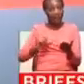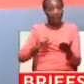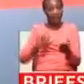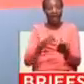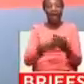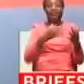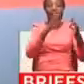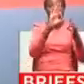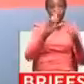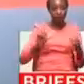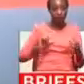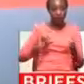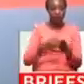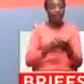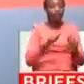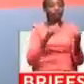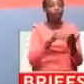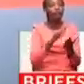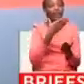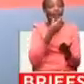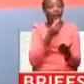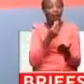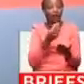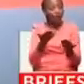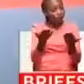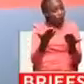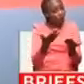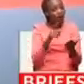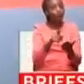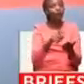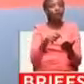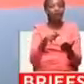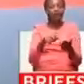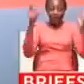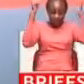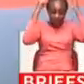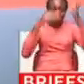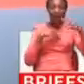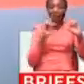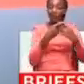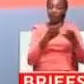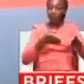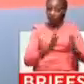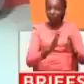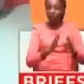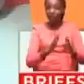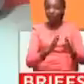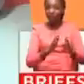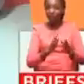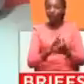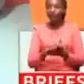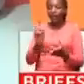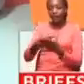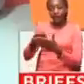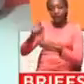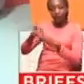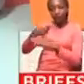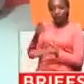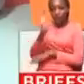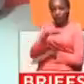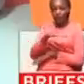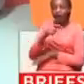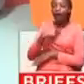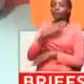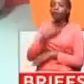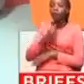send a lady to pull you in, you know, or just... He has very many different methods. All right. So when we return, I want us to go deeper